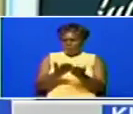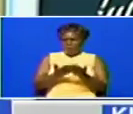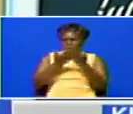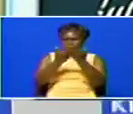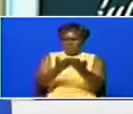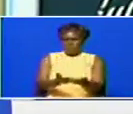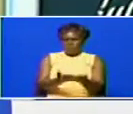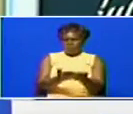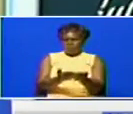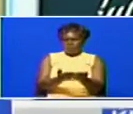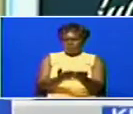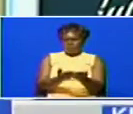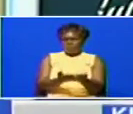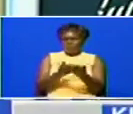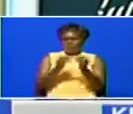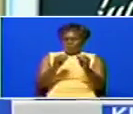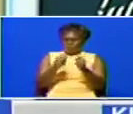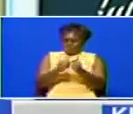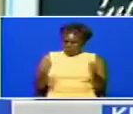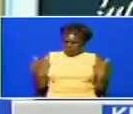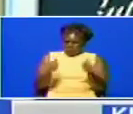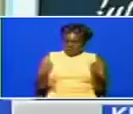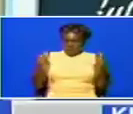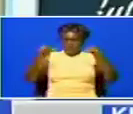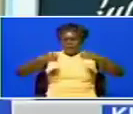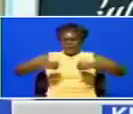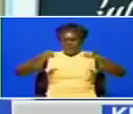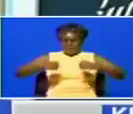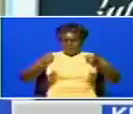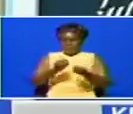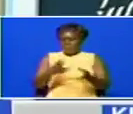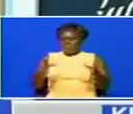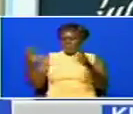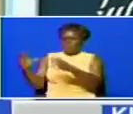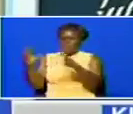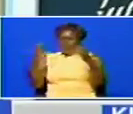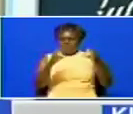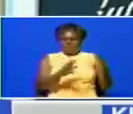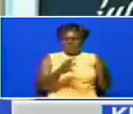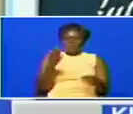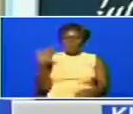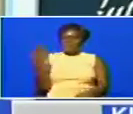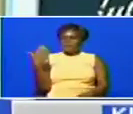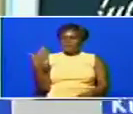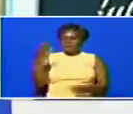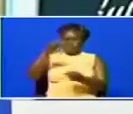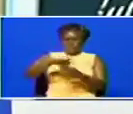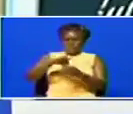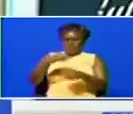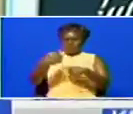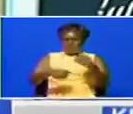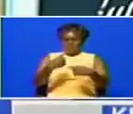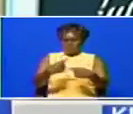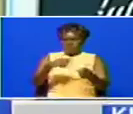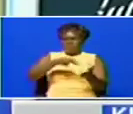an extensive, traceable trail of agreement by many parties on the paper balloting process